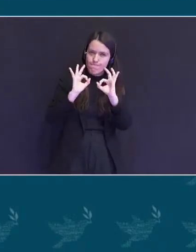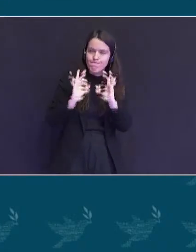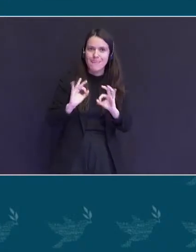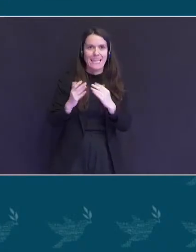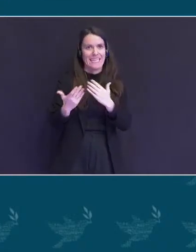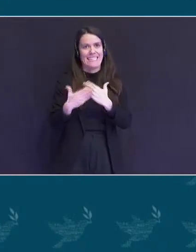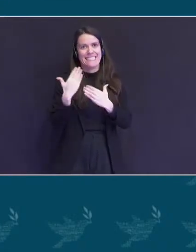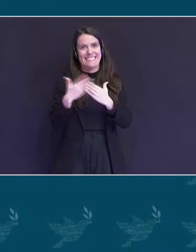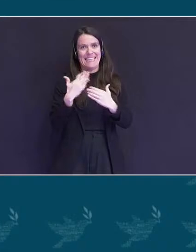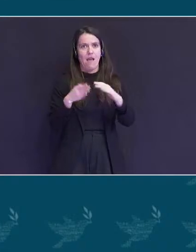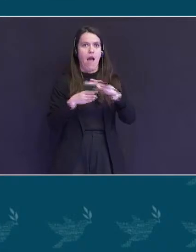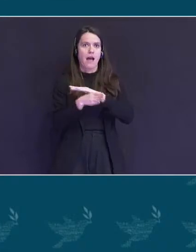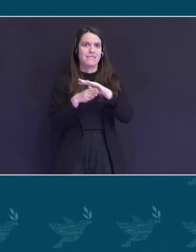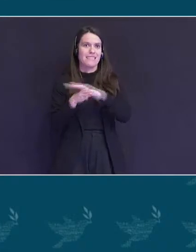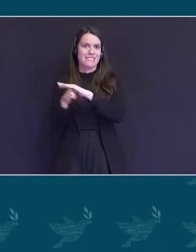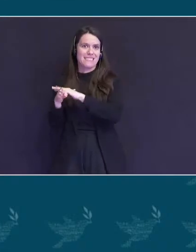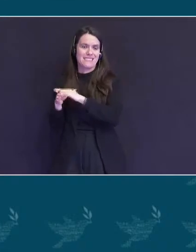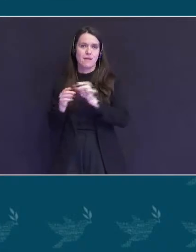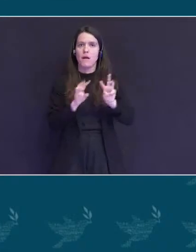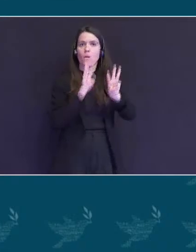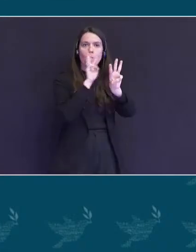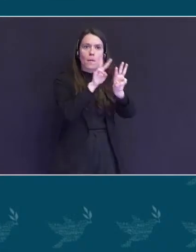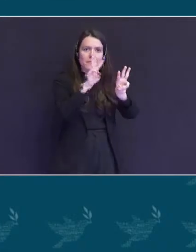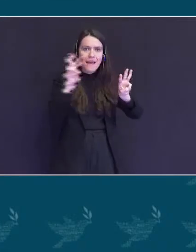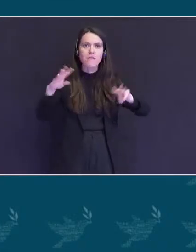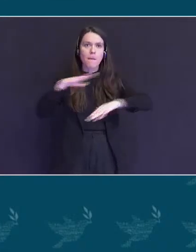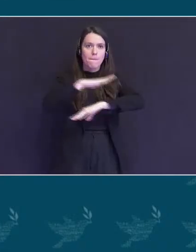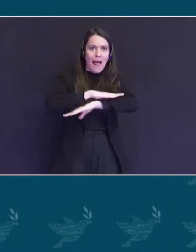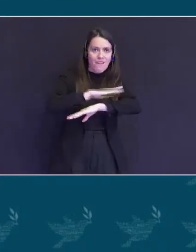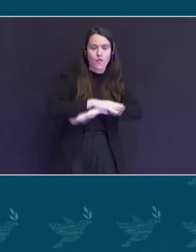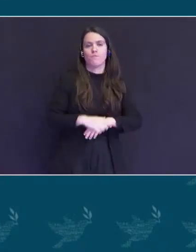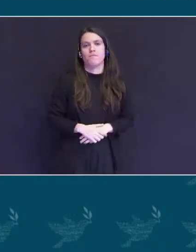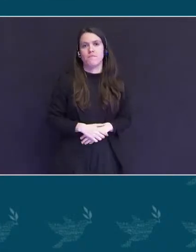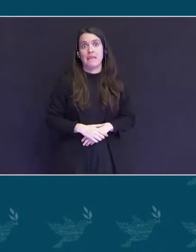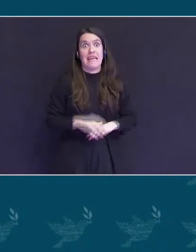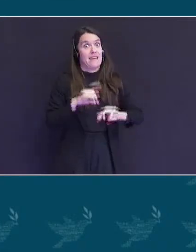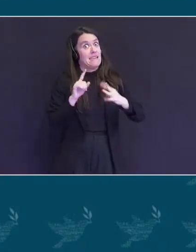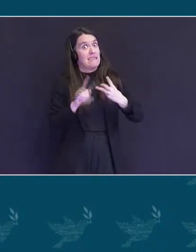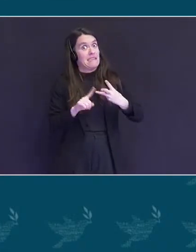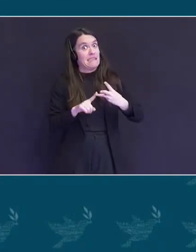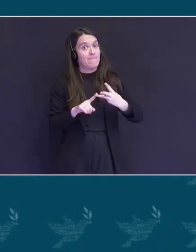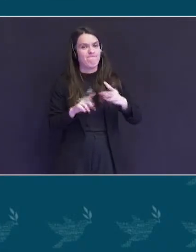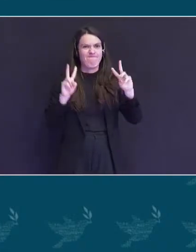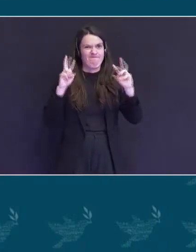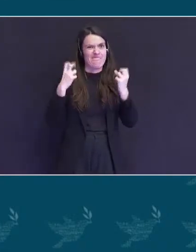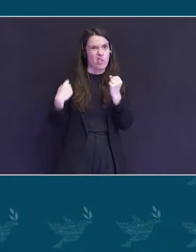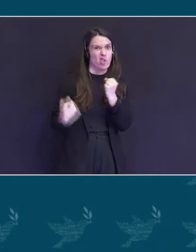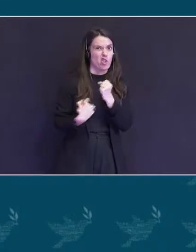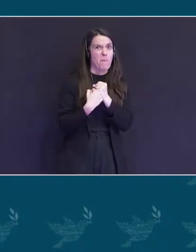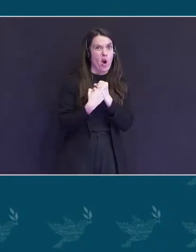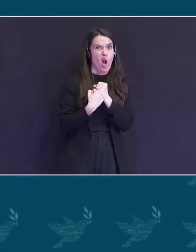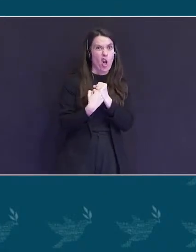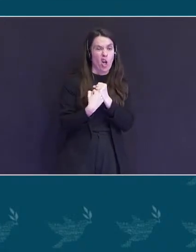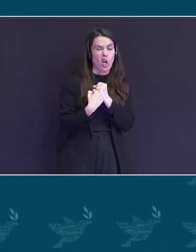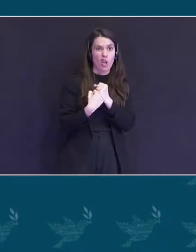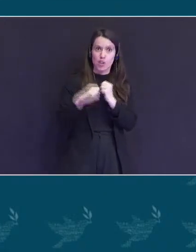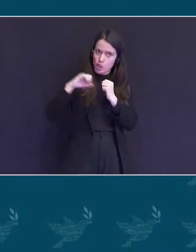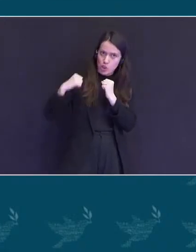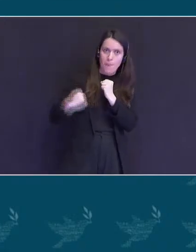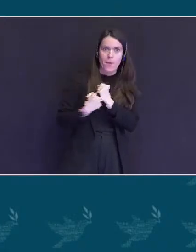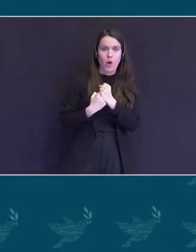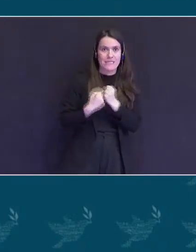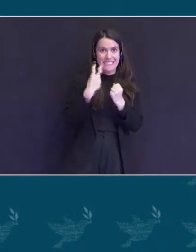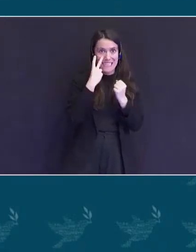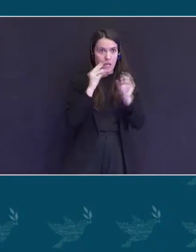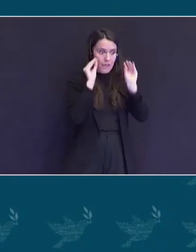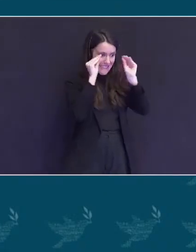accessible through various platforms. But lastly, the issue of support to ensure that teachers